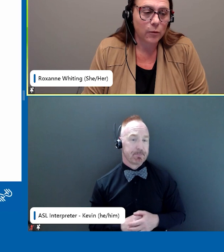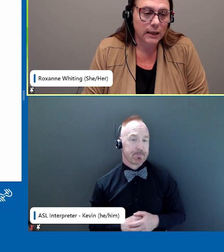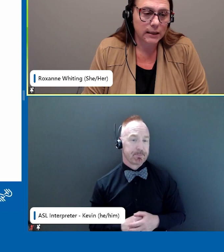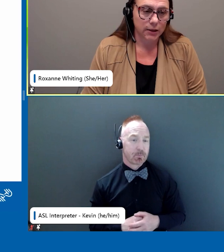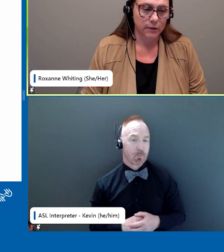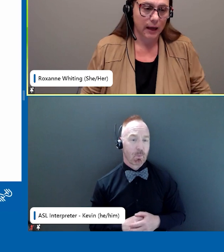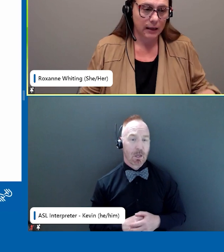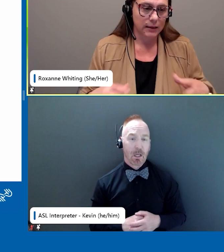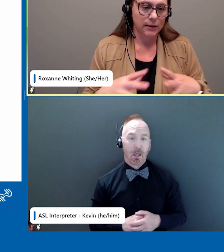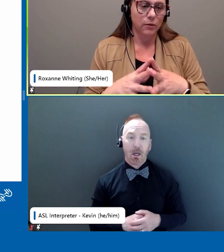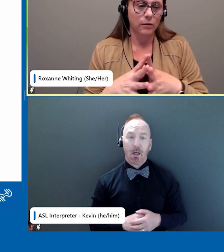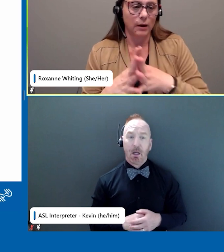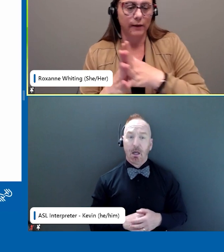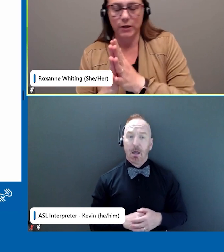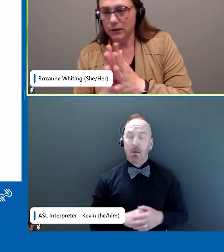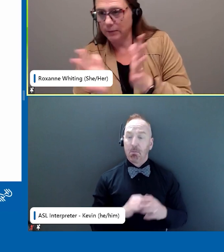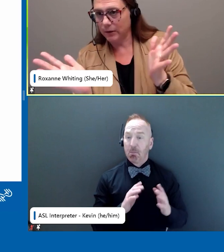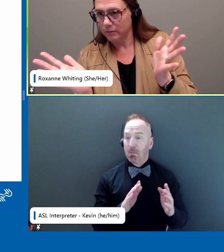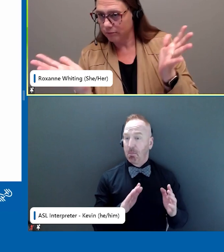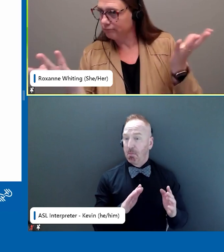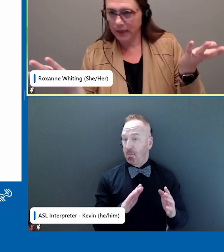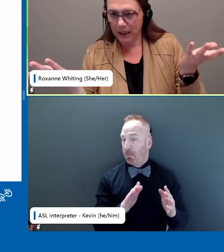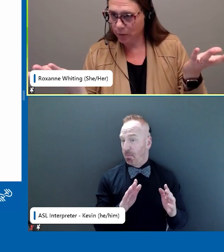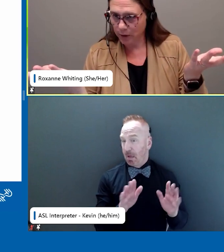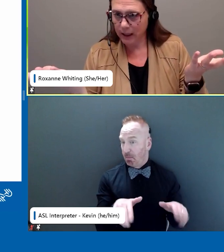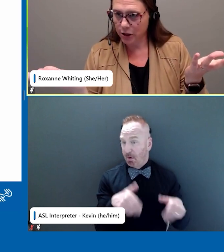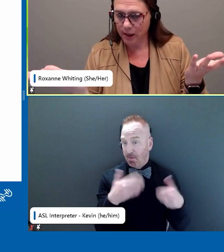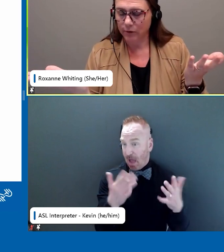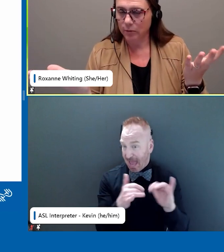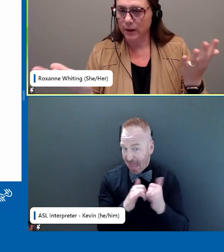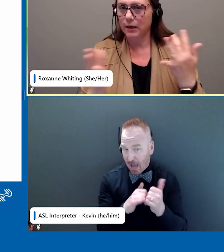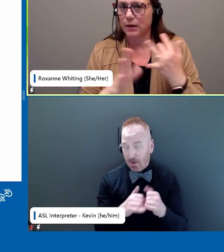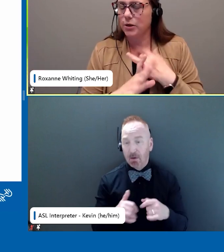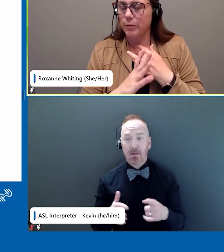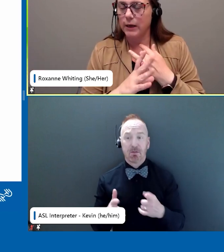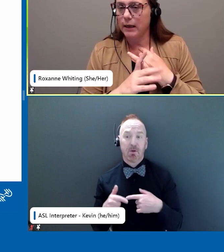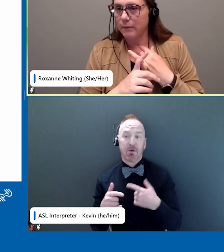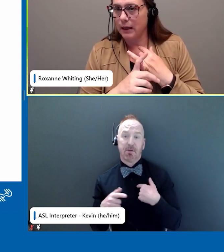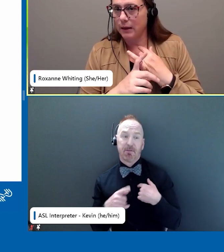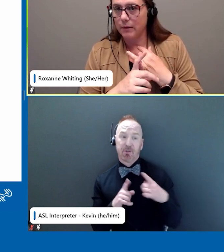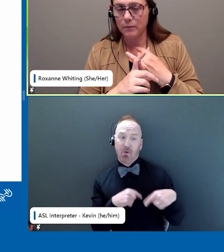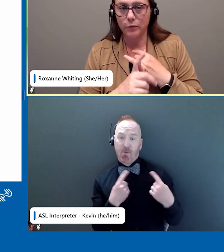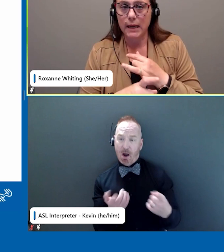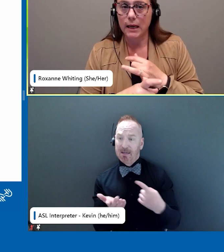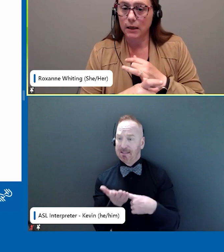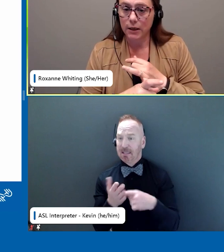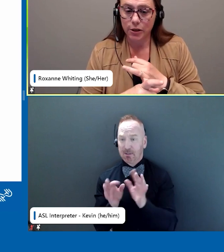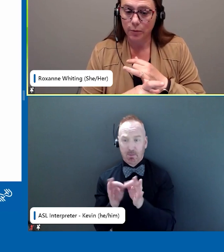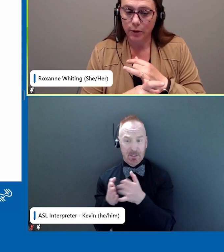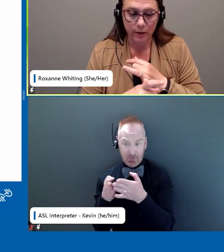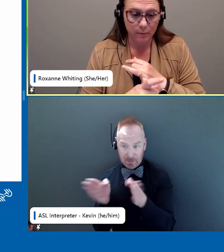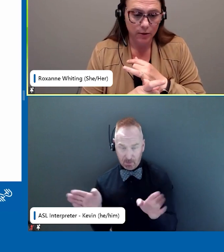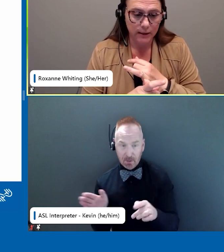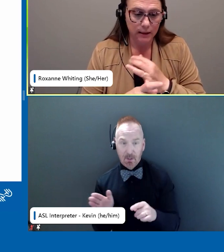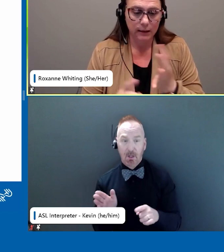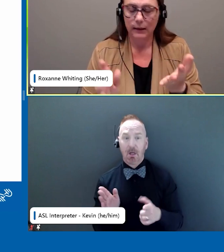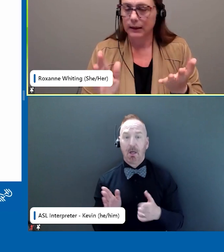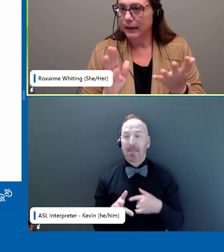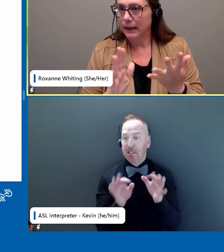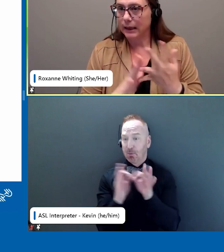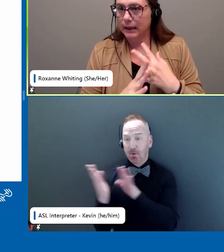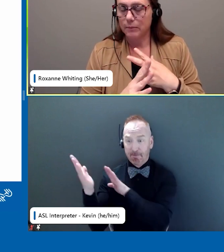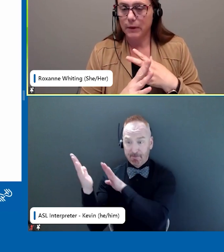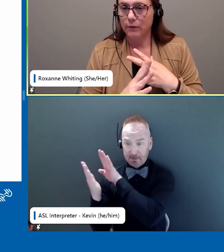there's different ways to do that. So I've talked about interpreting in general, but interpreting can be bringing in an interpreter in